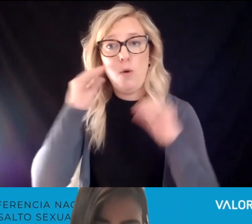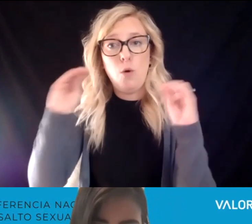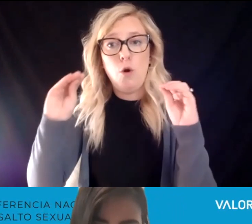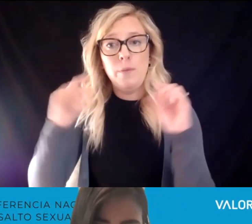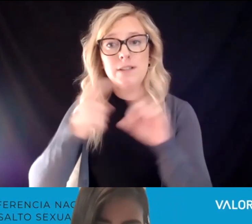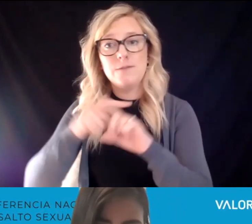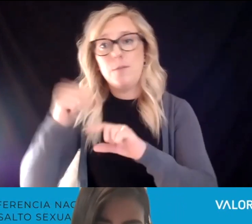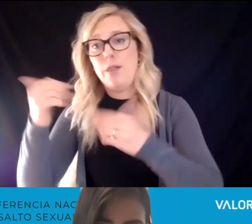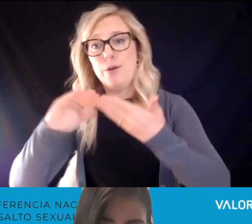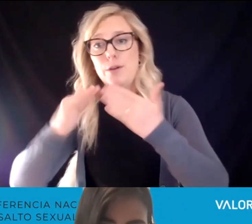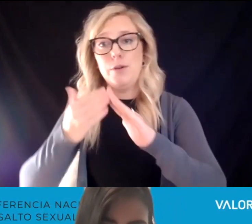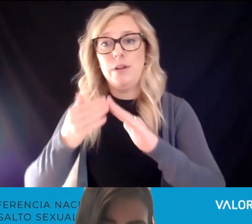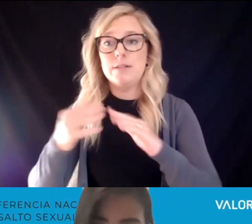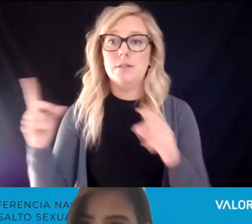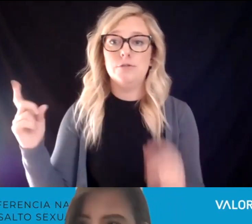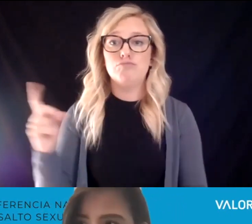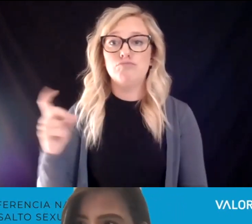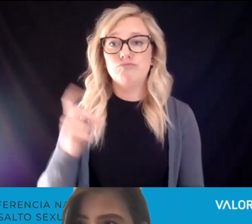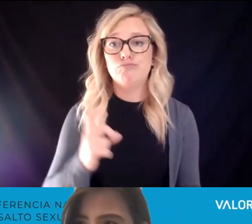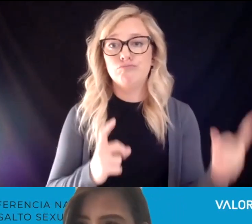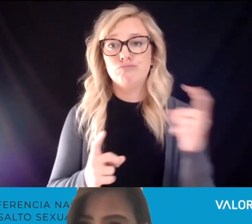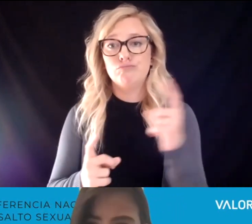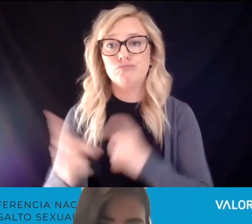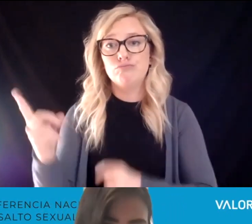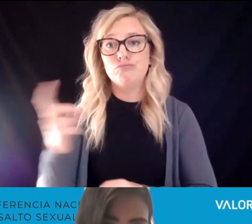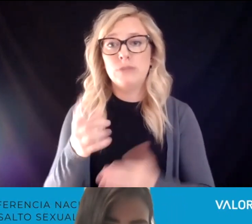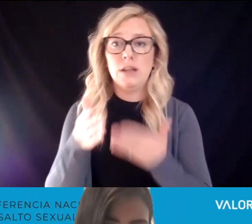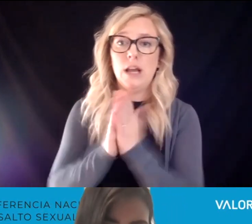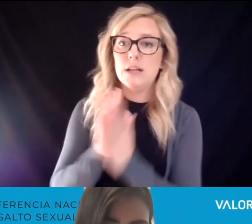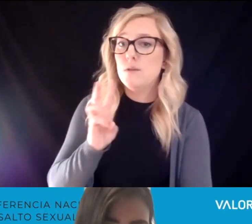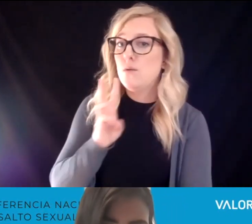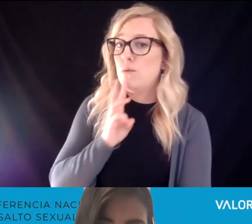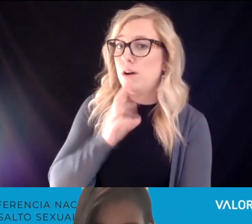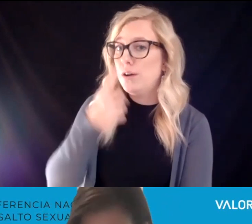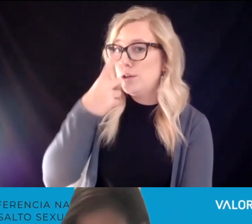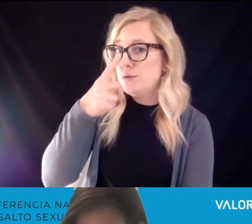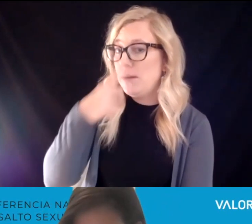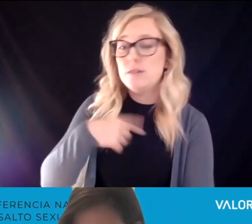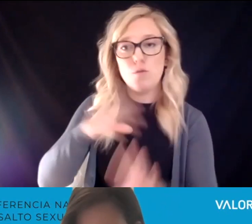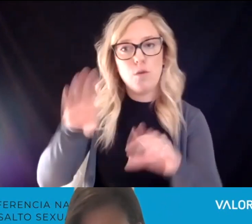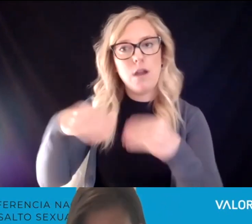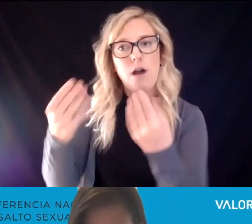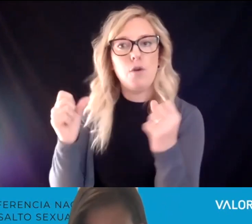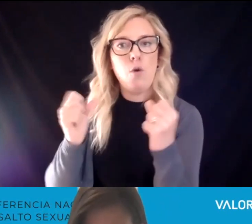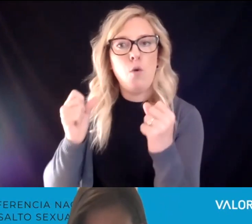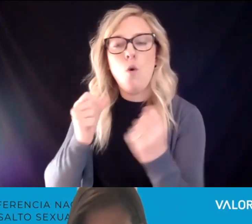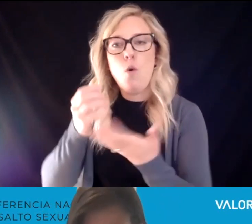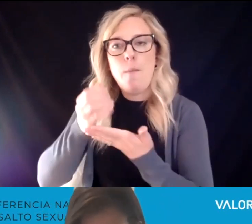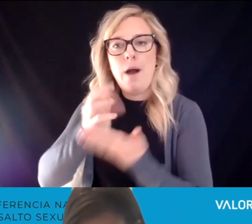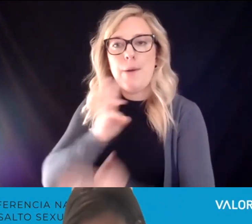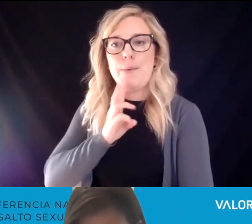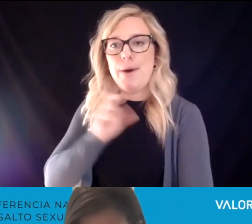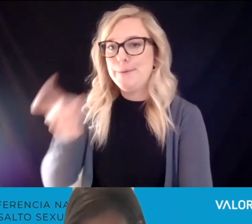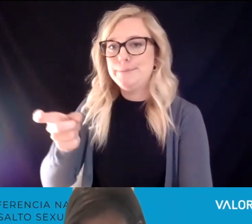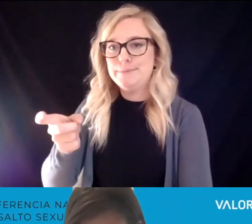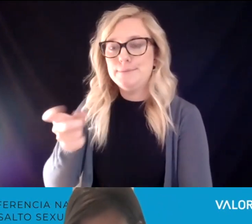And they'll just wander in. And they'll ask for a bottle of water. We offer them cold, bottled water. Anybody who walks